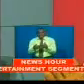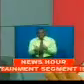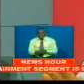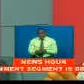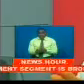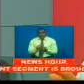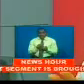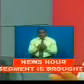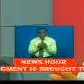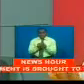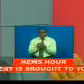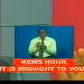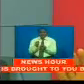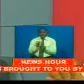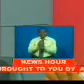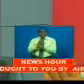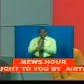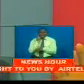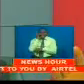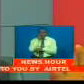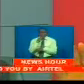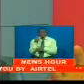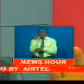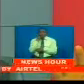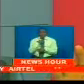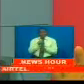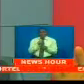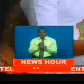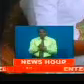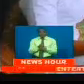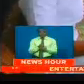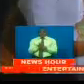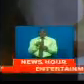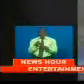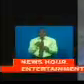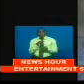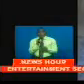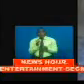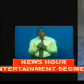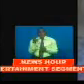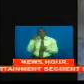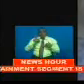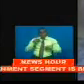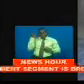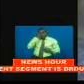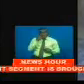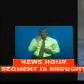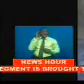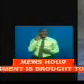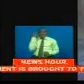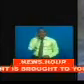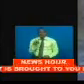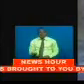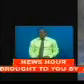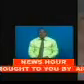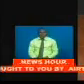designs? My slogan is the beauty of Africa. Okay. So I always make sure my brand line goes with Africa colors.